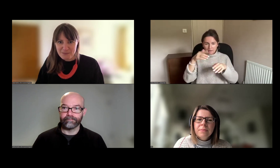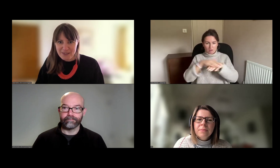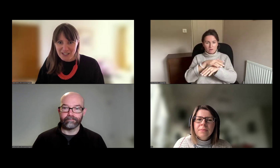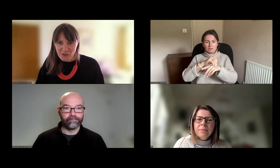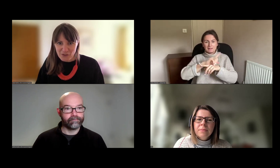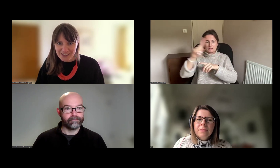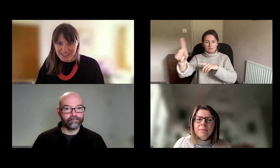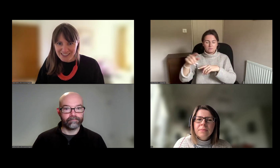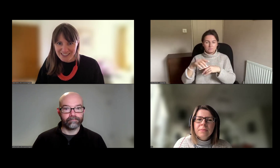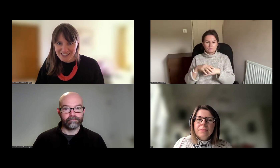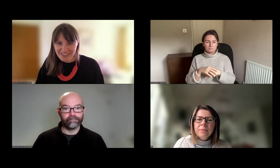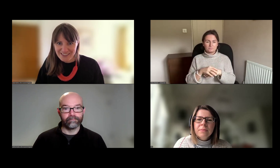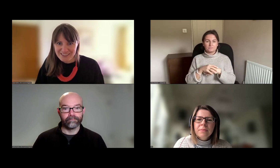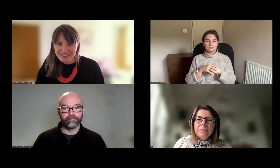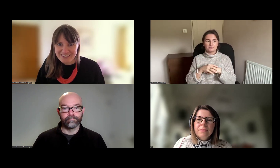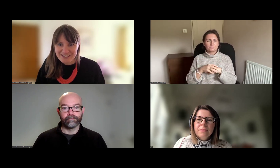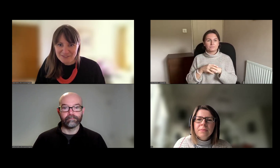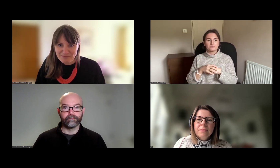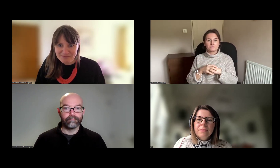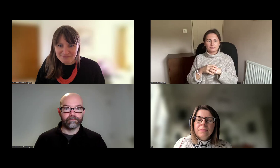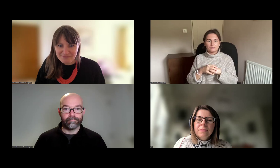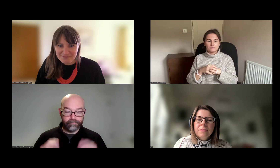me just put that on.